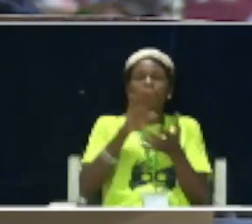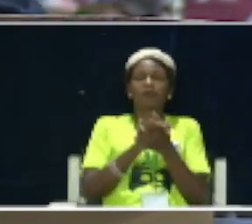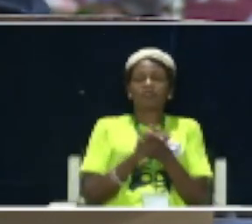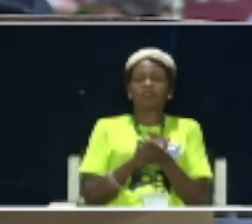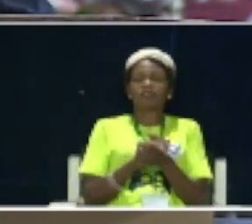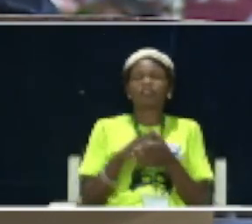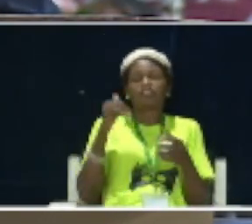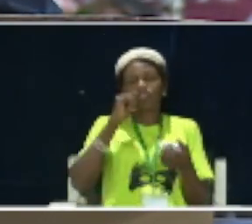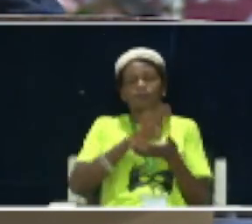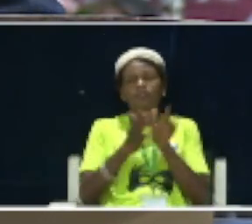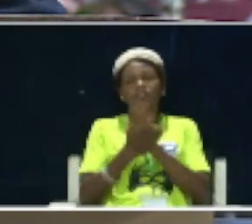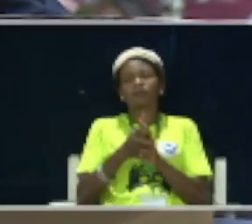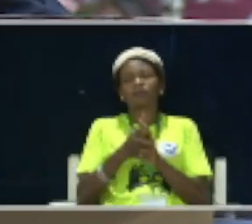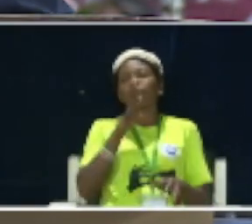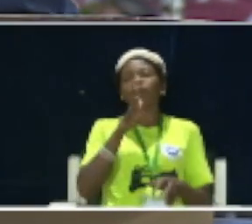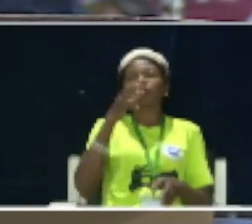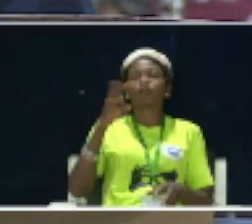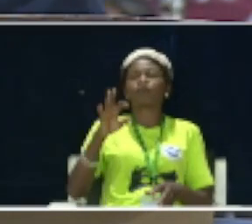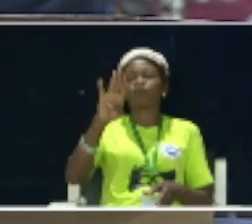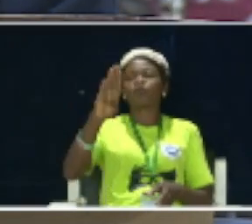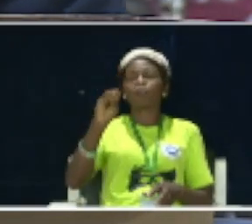mother of Boaz.